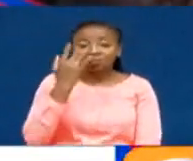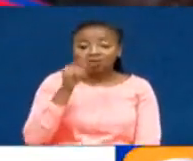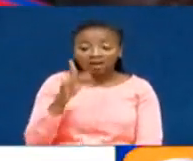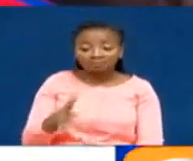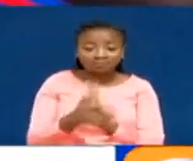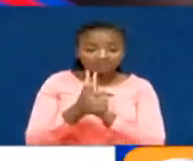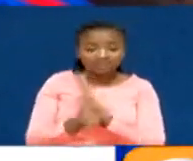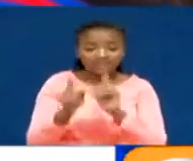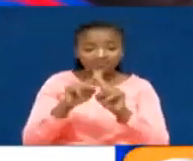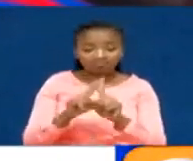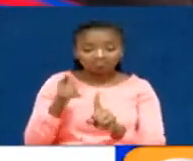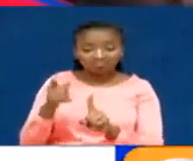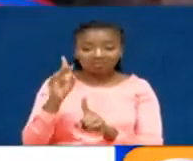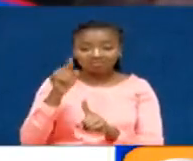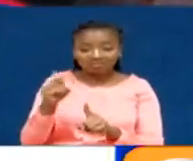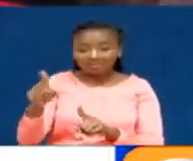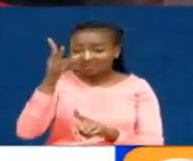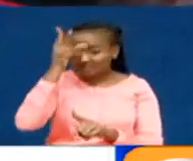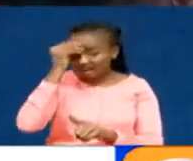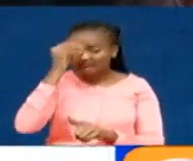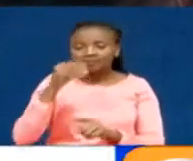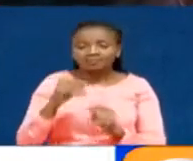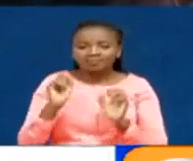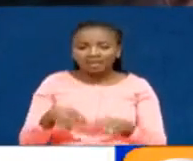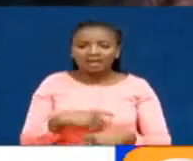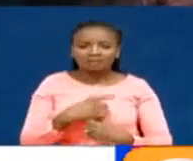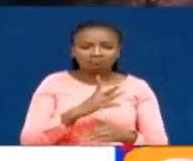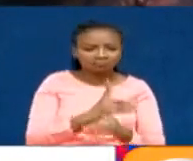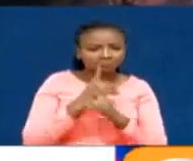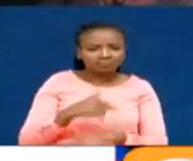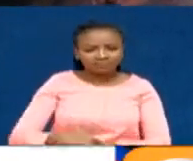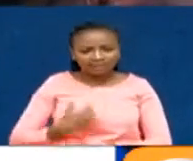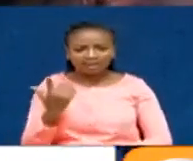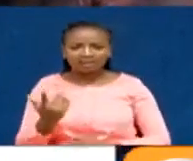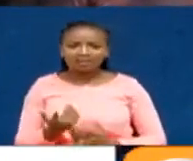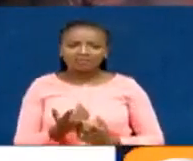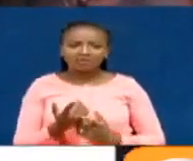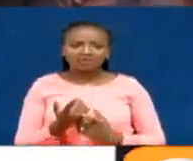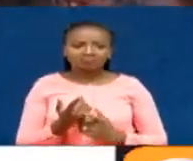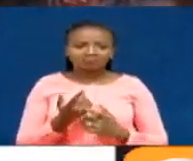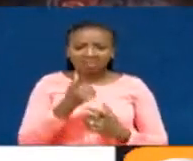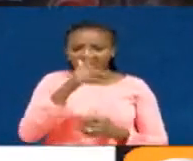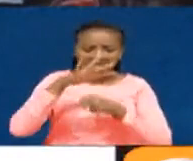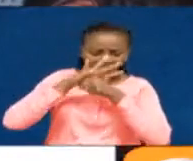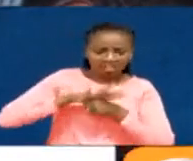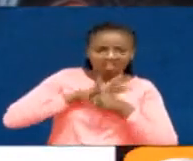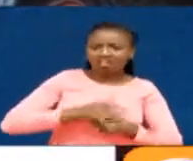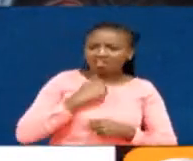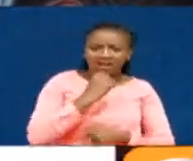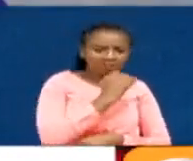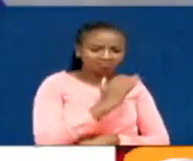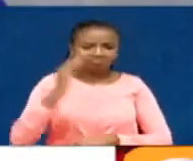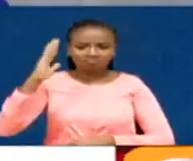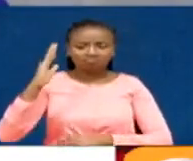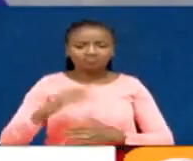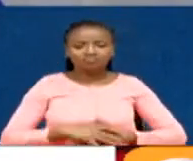least able to voice out as a woman regarding the oppressing issues that we encounter as